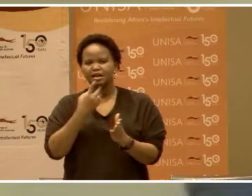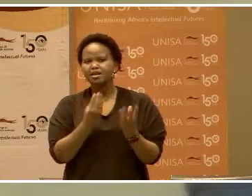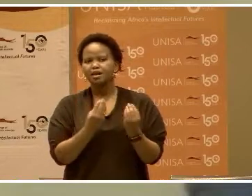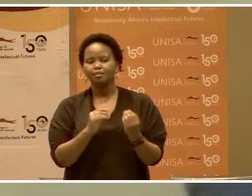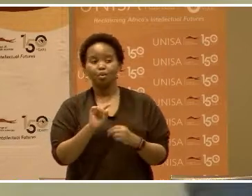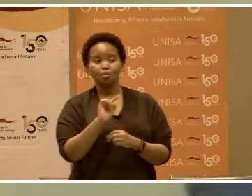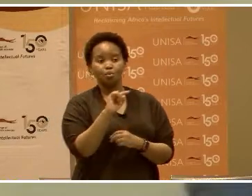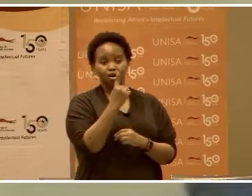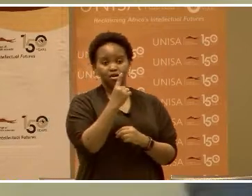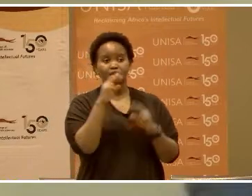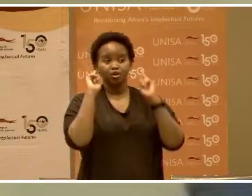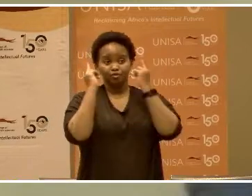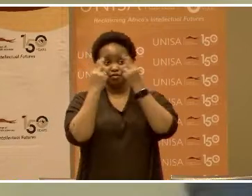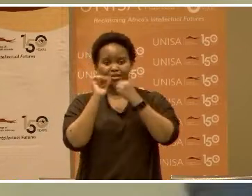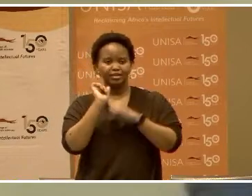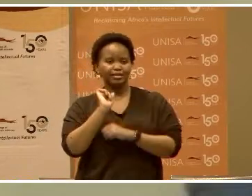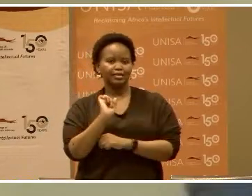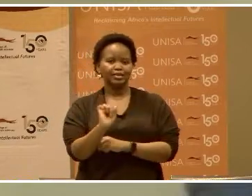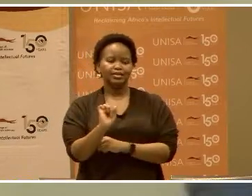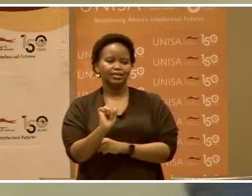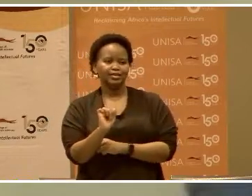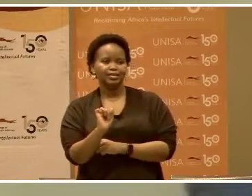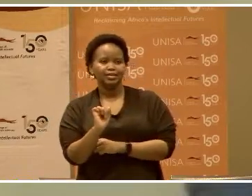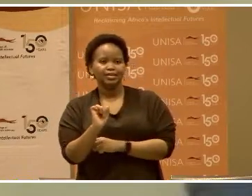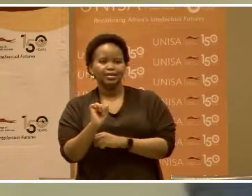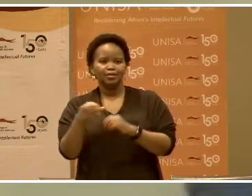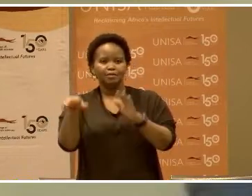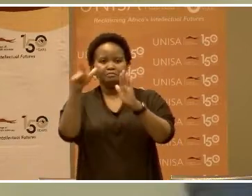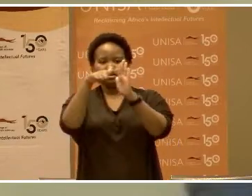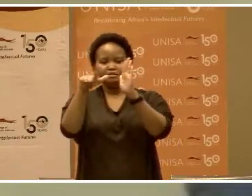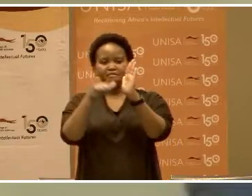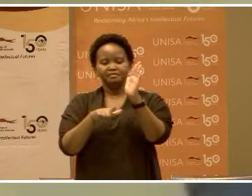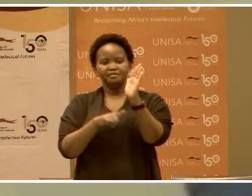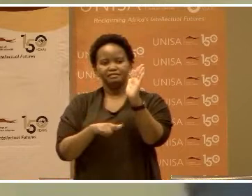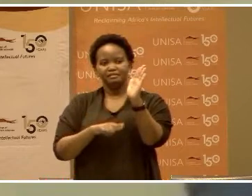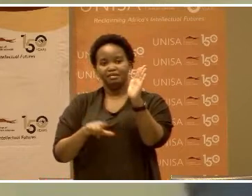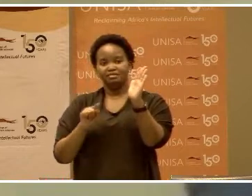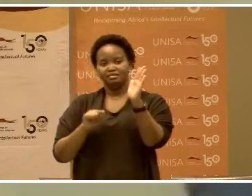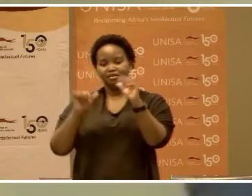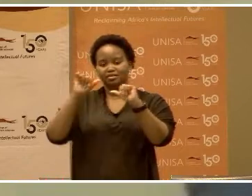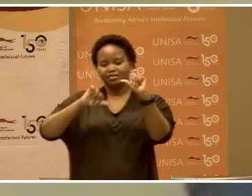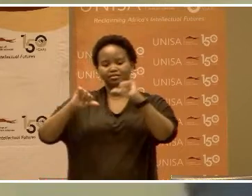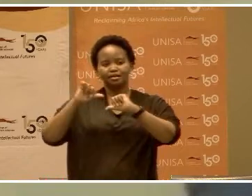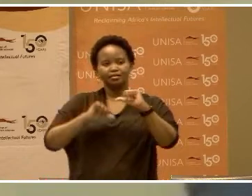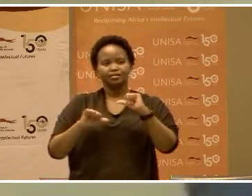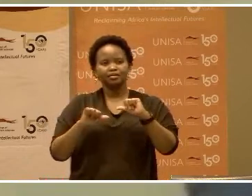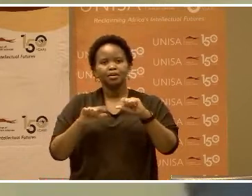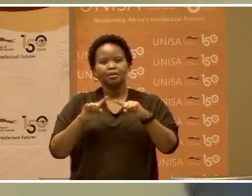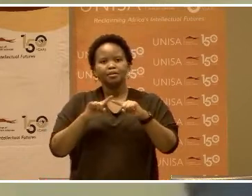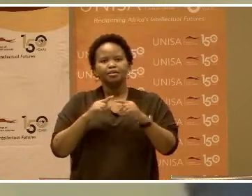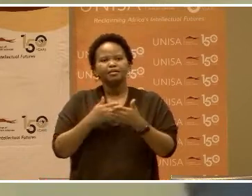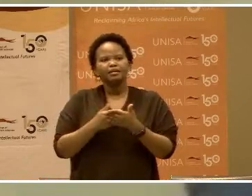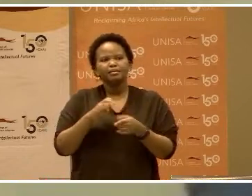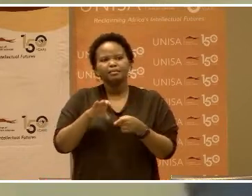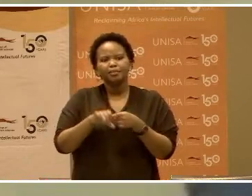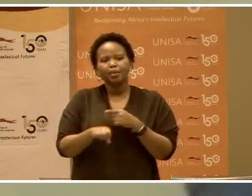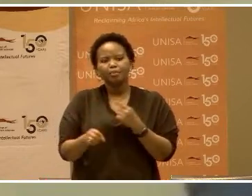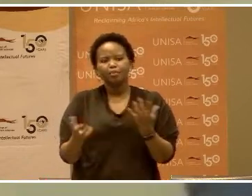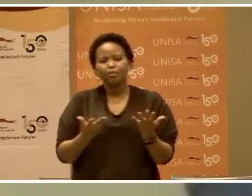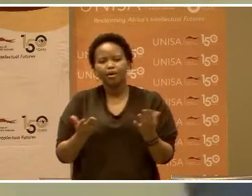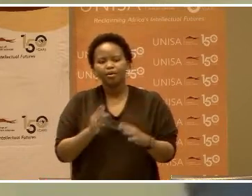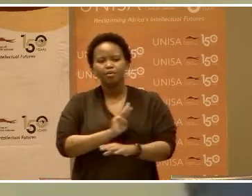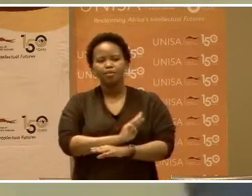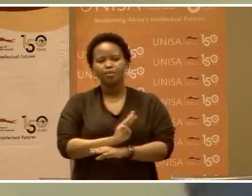the rankings of scientists in Nigeria, which was released by the Web of Science and